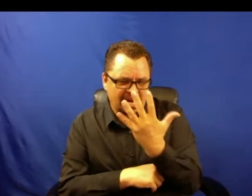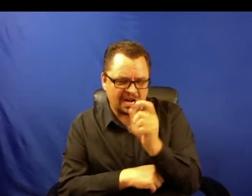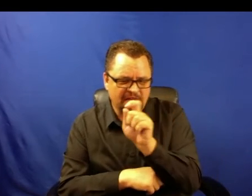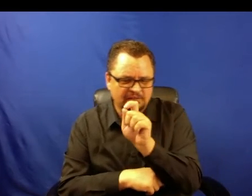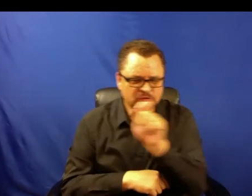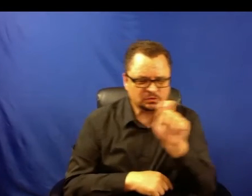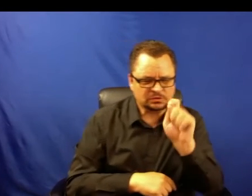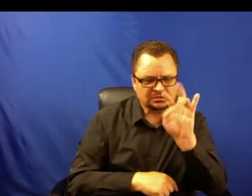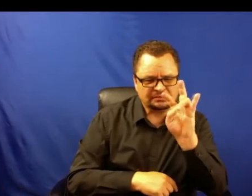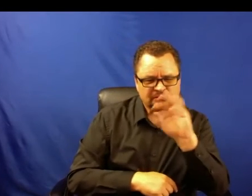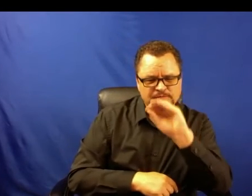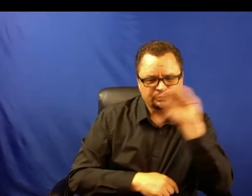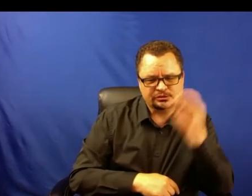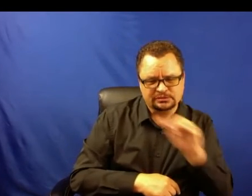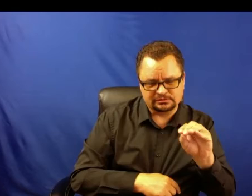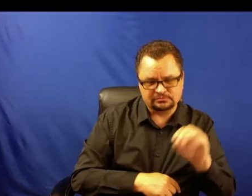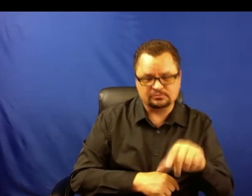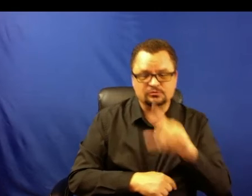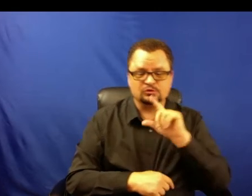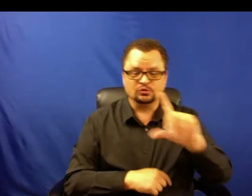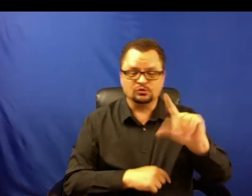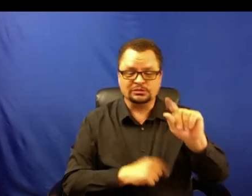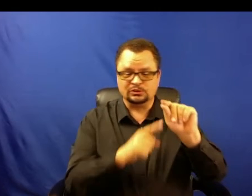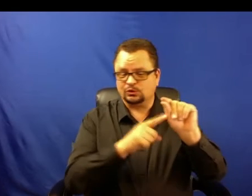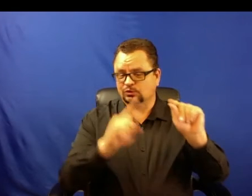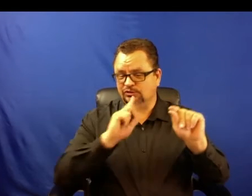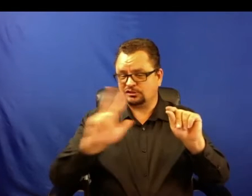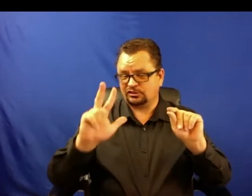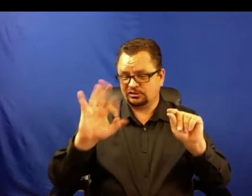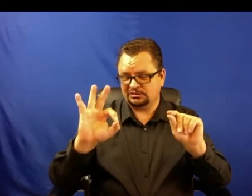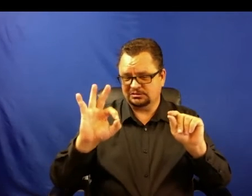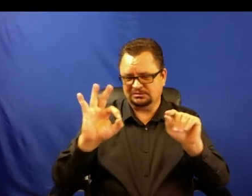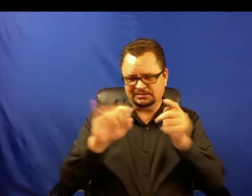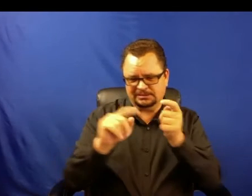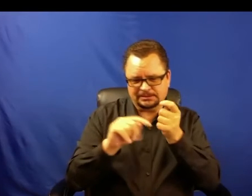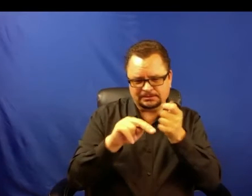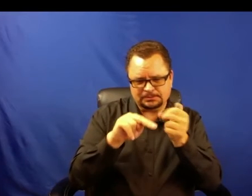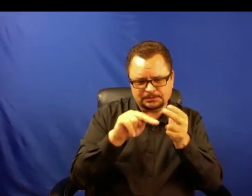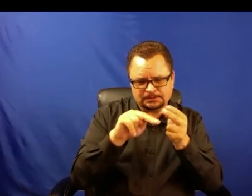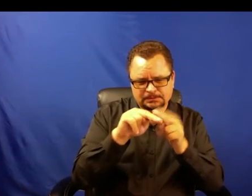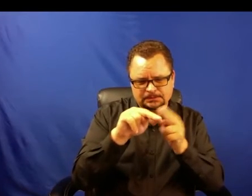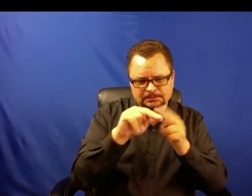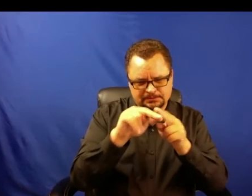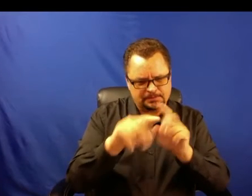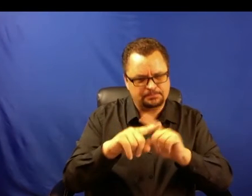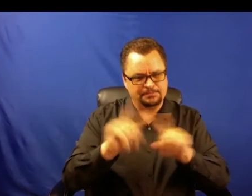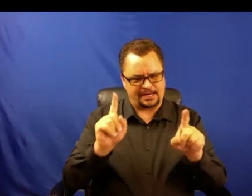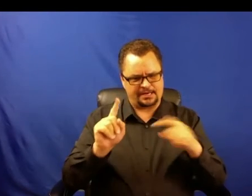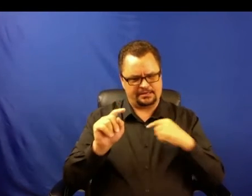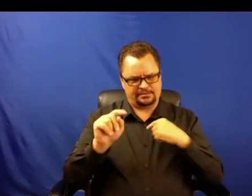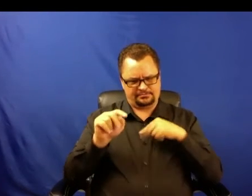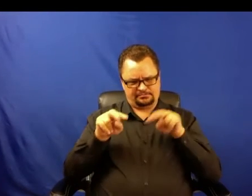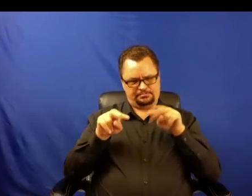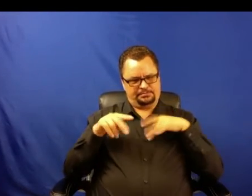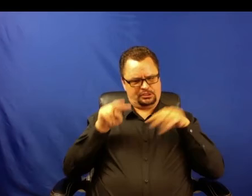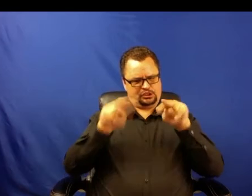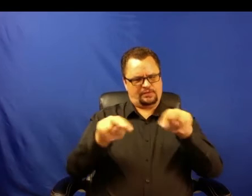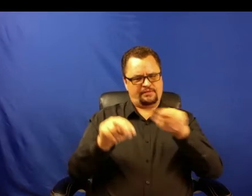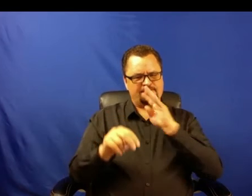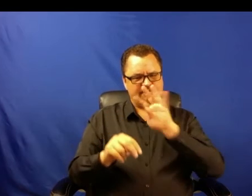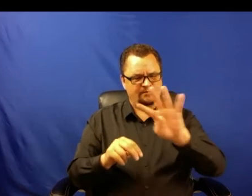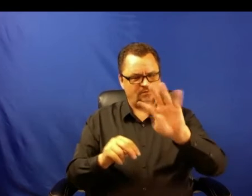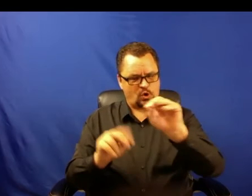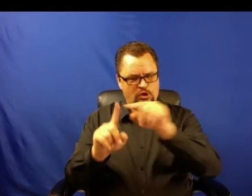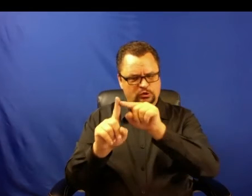generally the largest increase is going through the 40 to 59. Important to note here that in September and August, we are